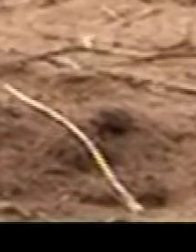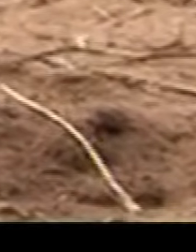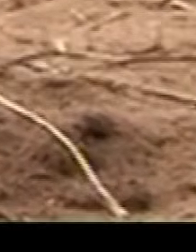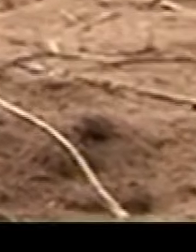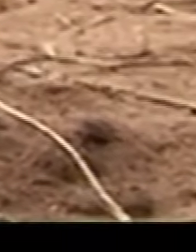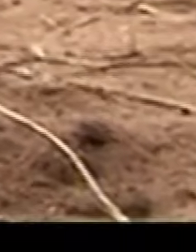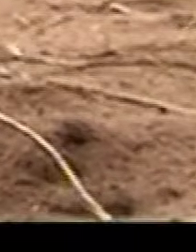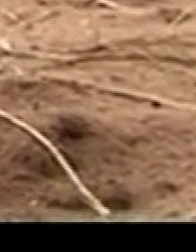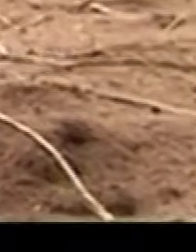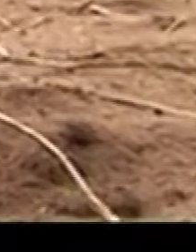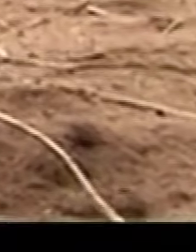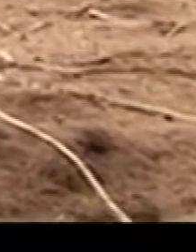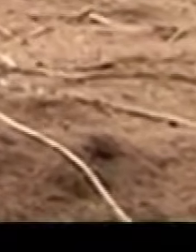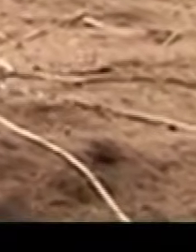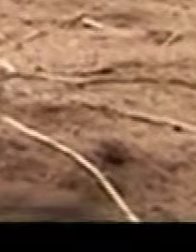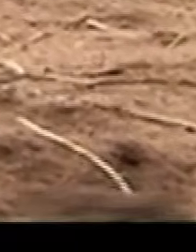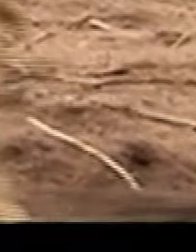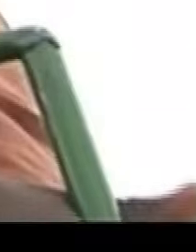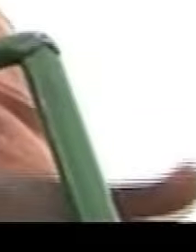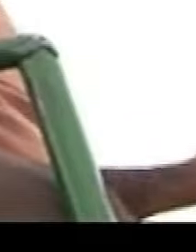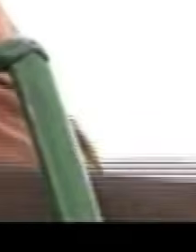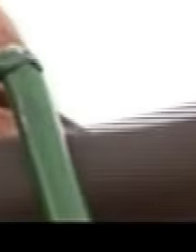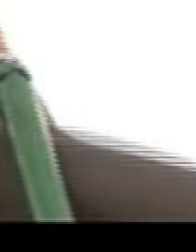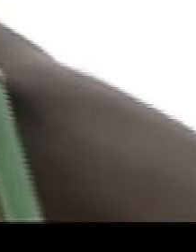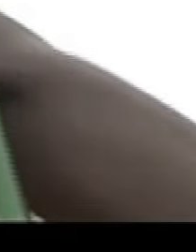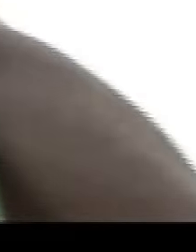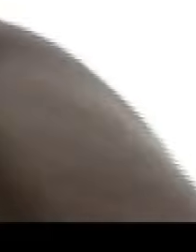of children, the youth, and women.